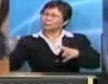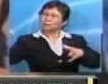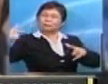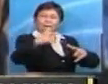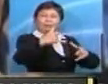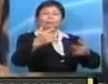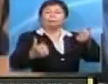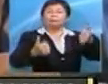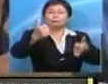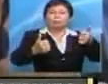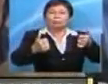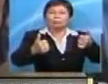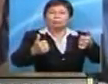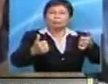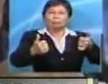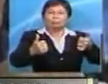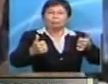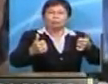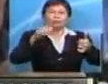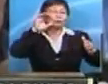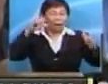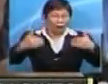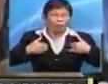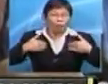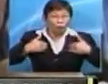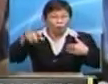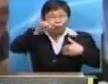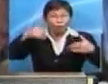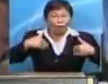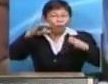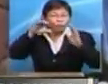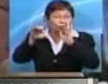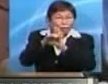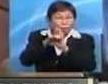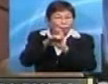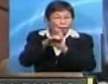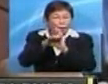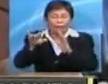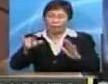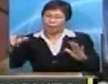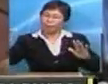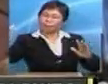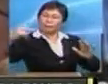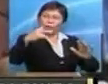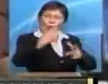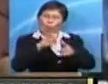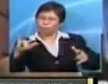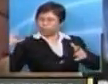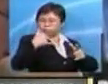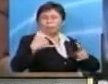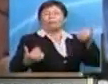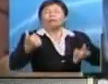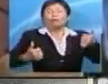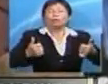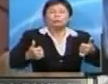some diagrams that have been floating around that show the plane made a loop and turned. So we're trying to see if you can